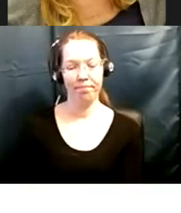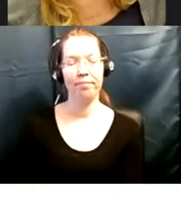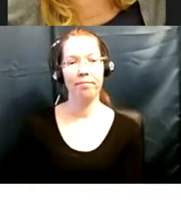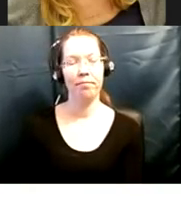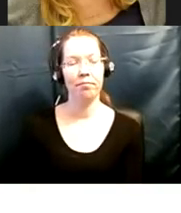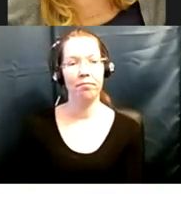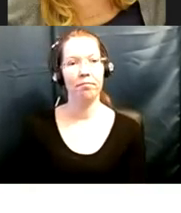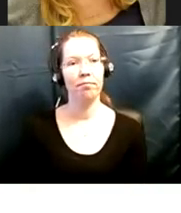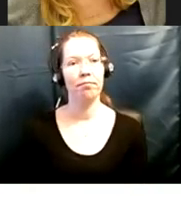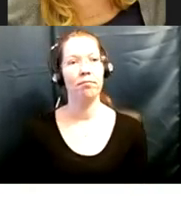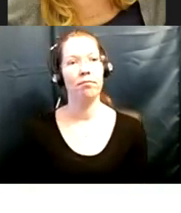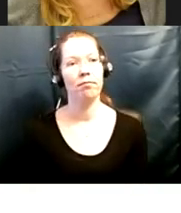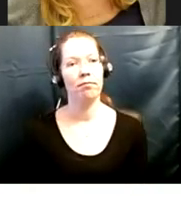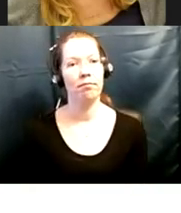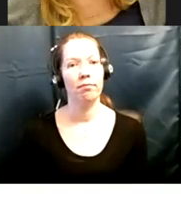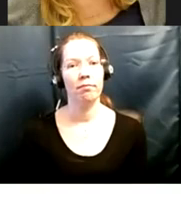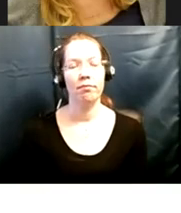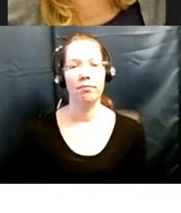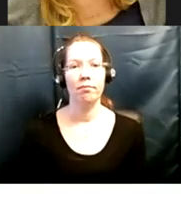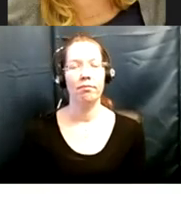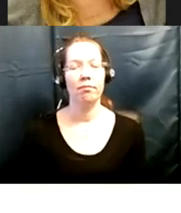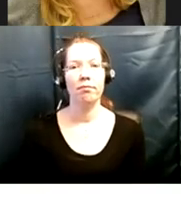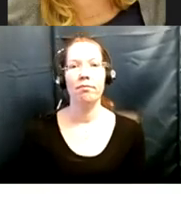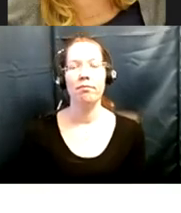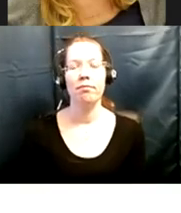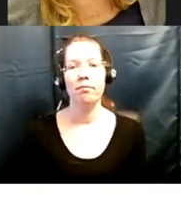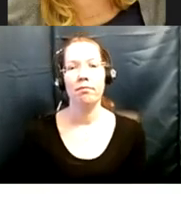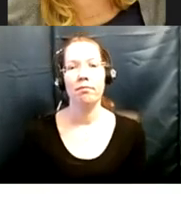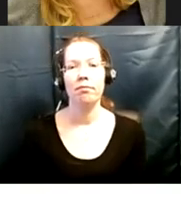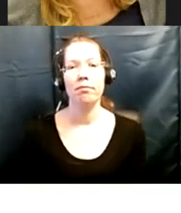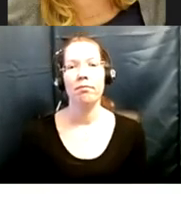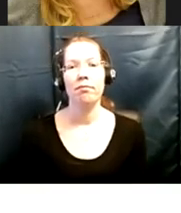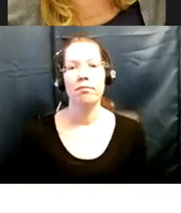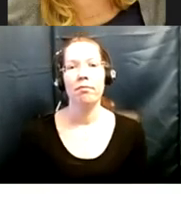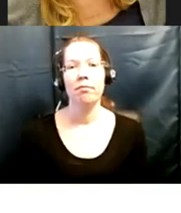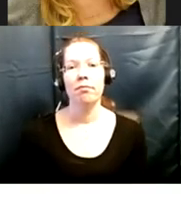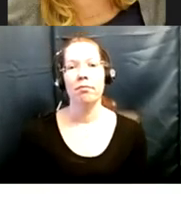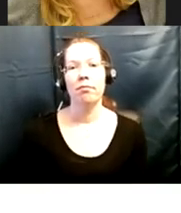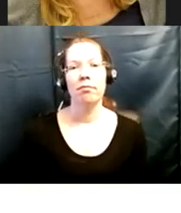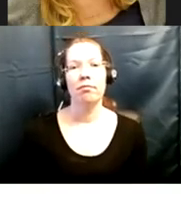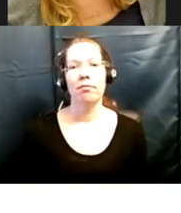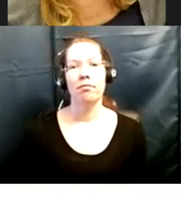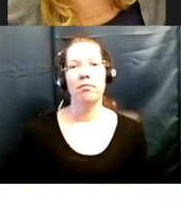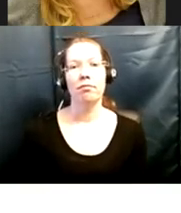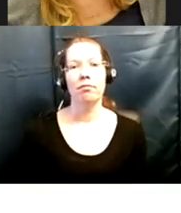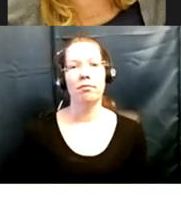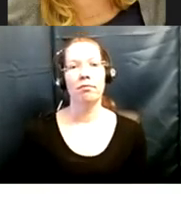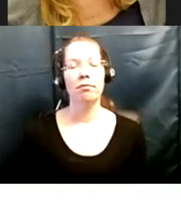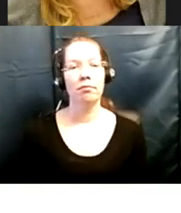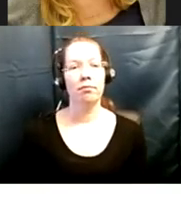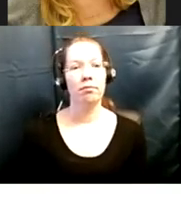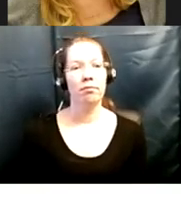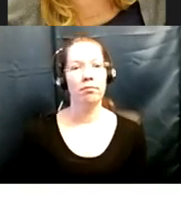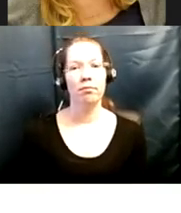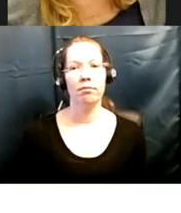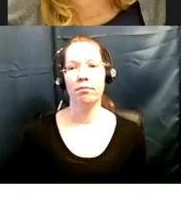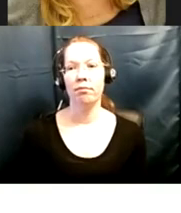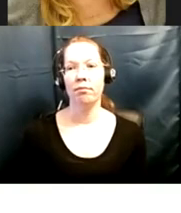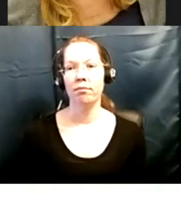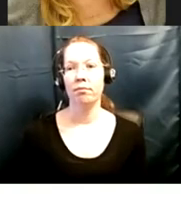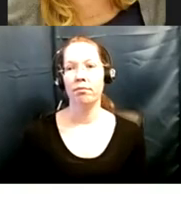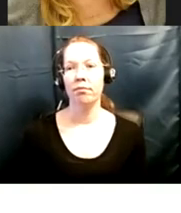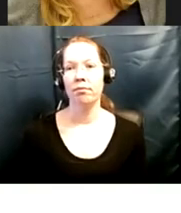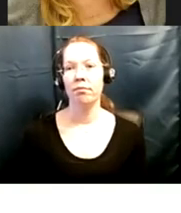ohiotechambassadors.org. And we've got our schedule with links to our first 5 regional events that are out there right on the